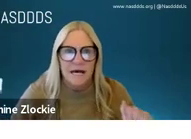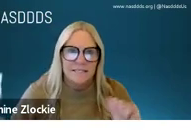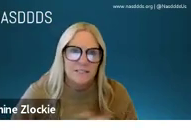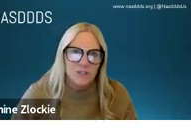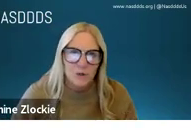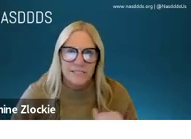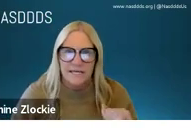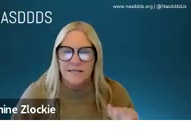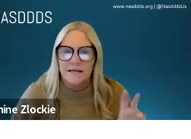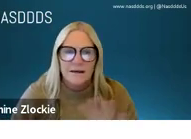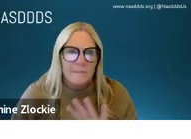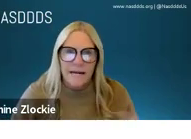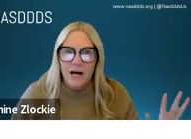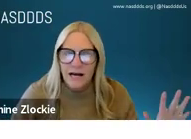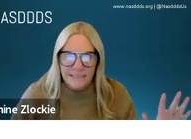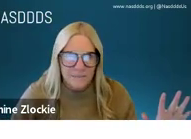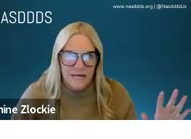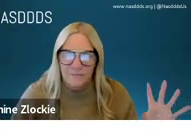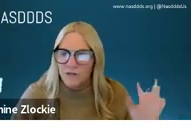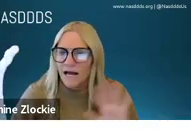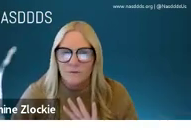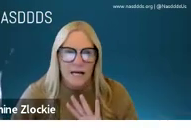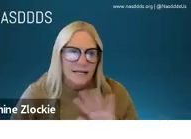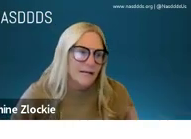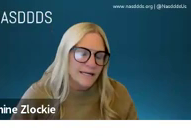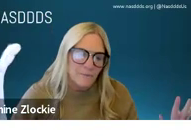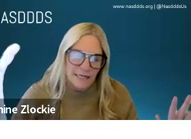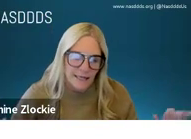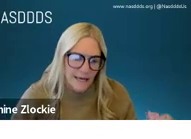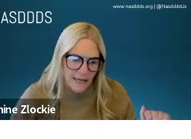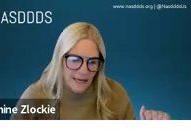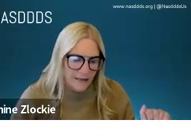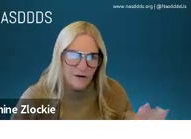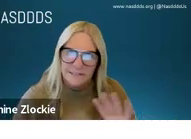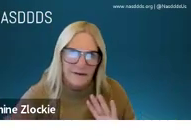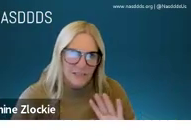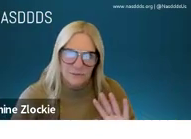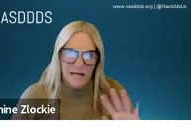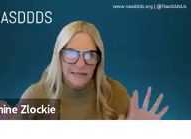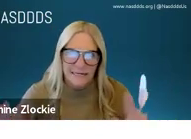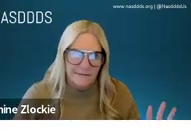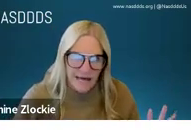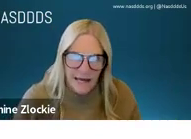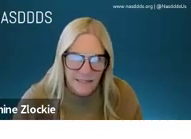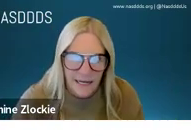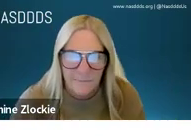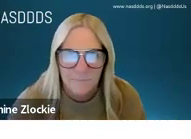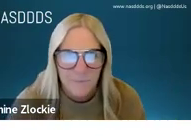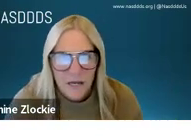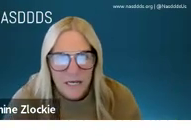and independence and choices. That all has to be done. We're not giving anybody a corrective action plan on any of